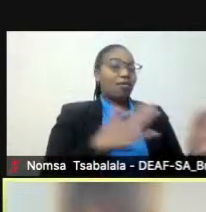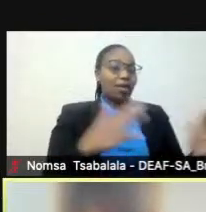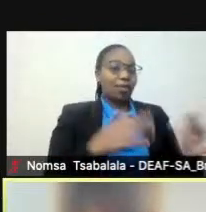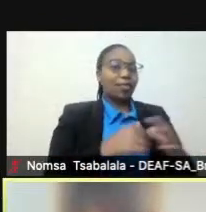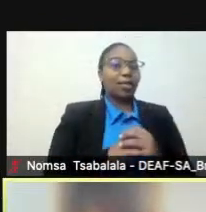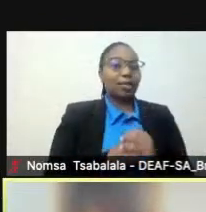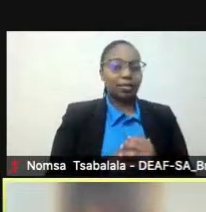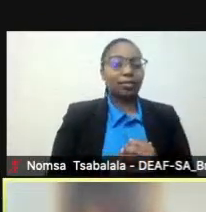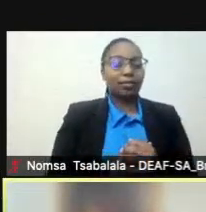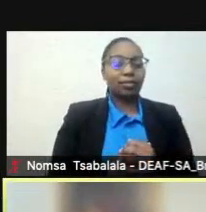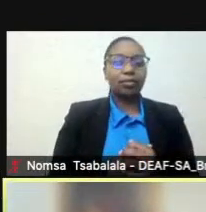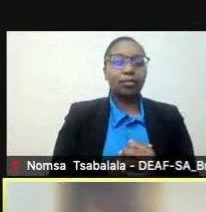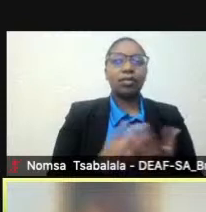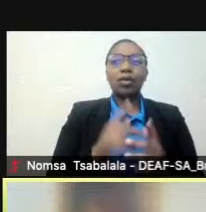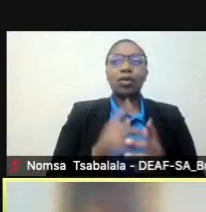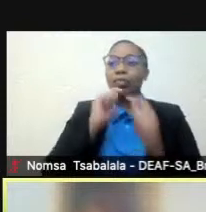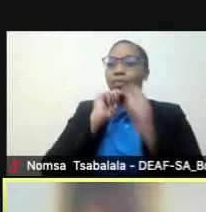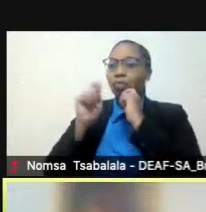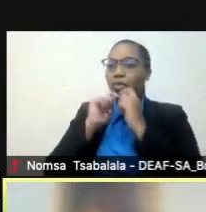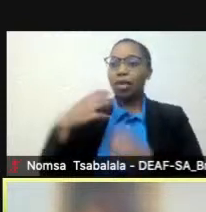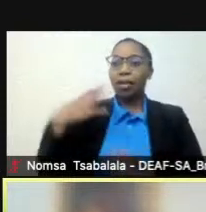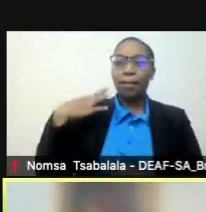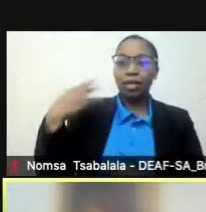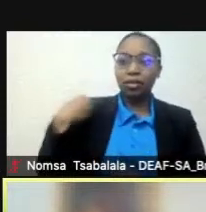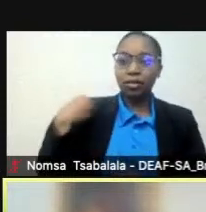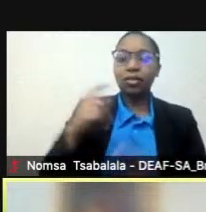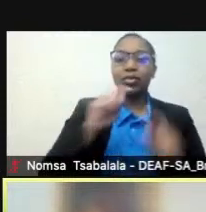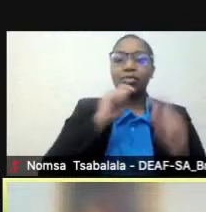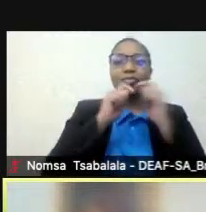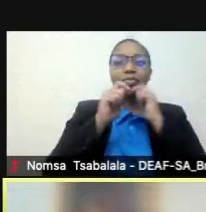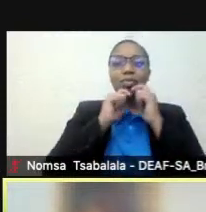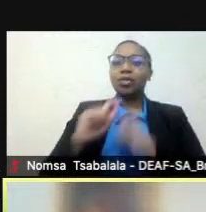Foster. Good morning to the Minister. Good morning to